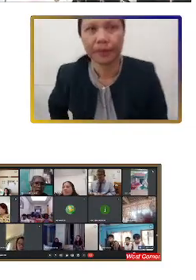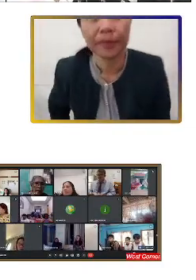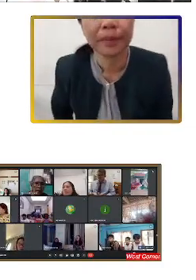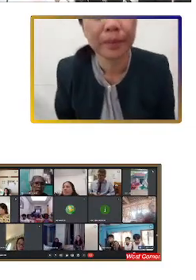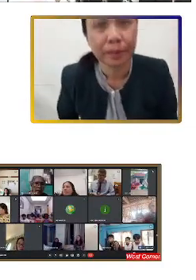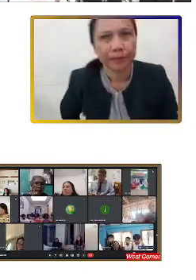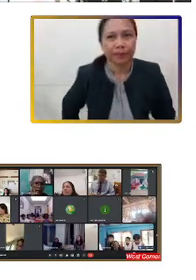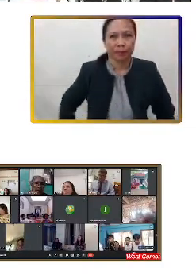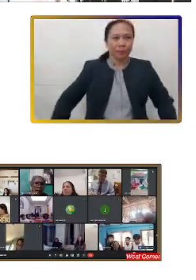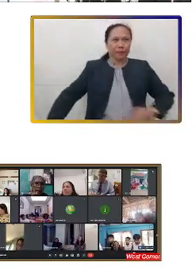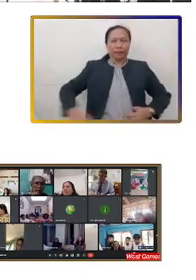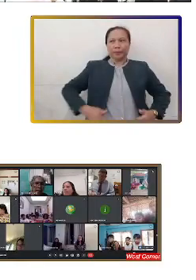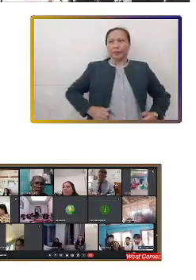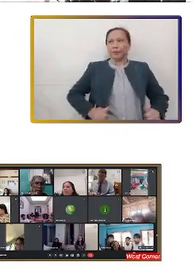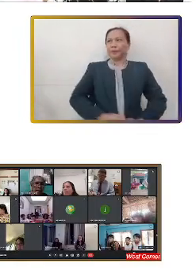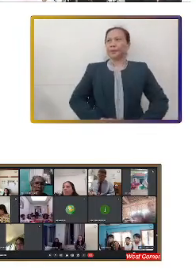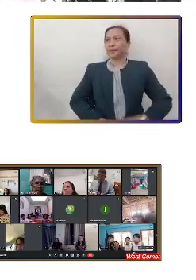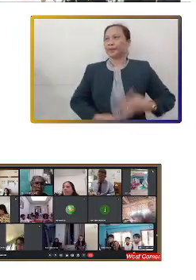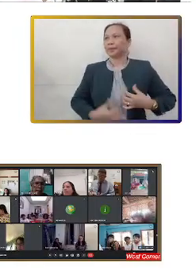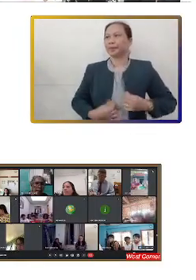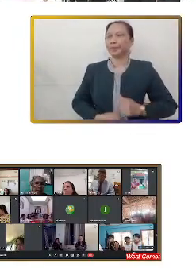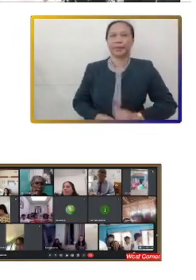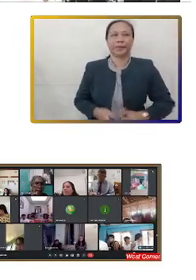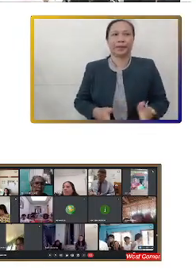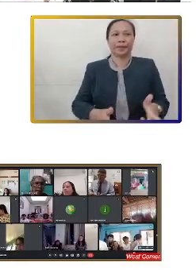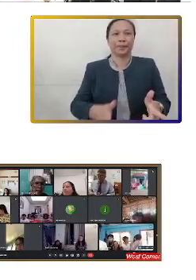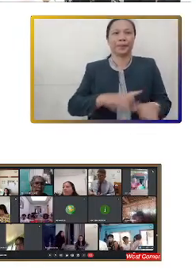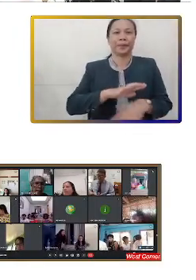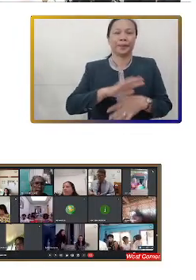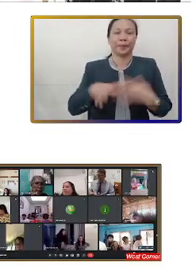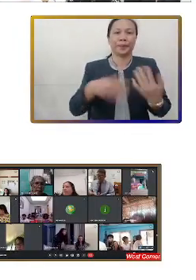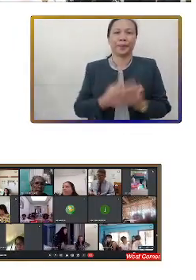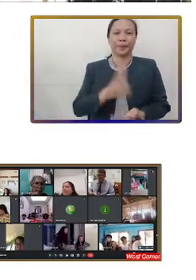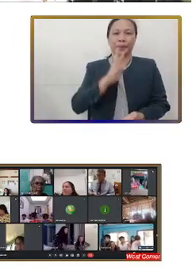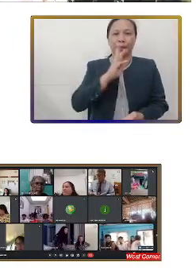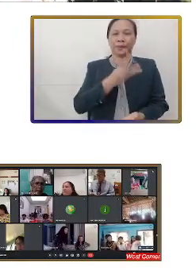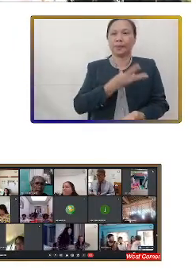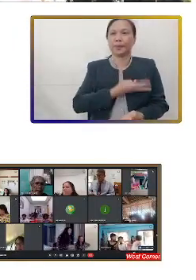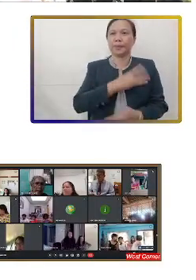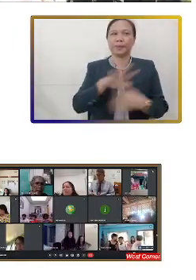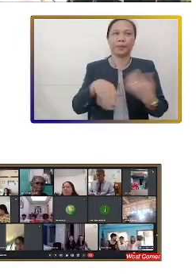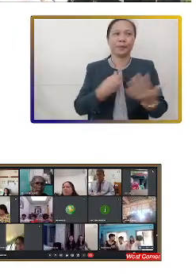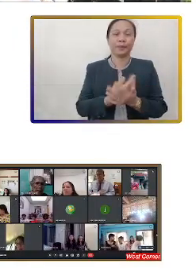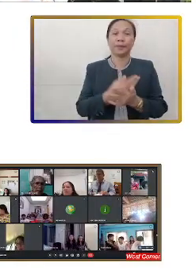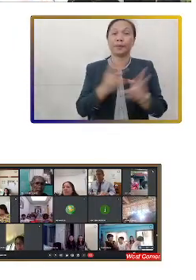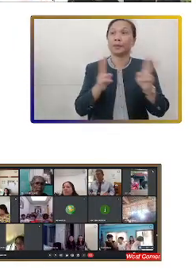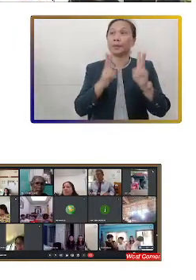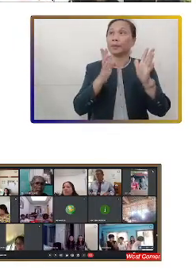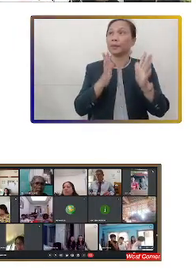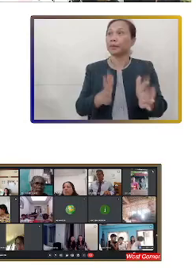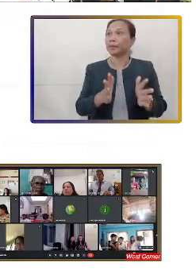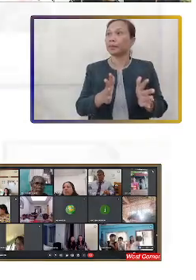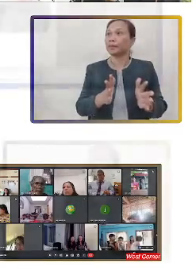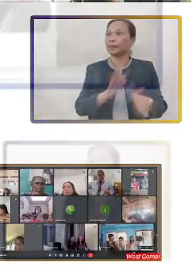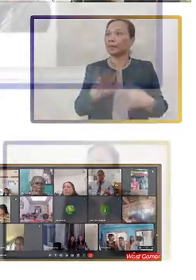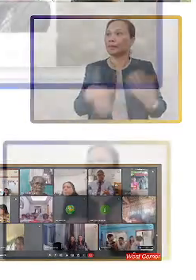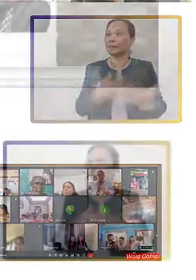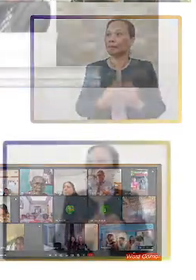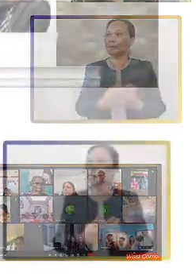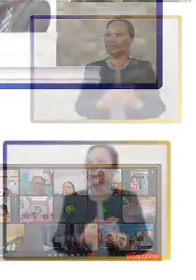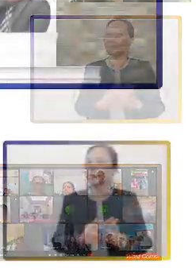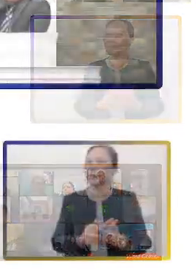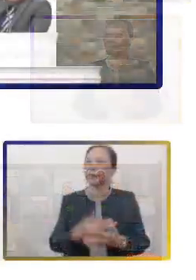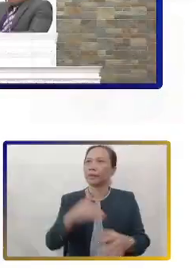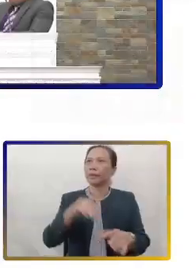recognize our first-time visitors as well. Kung meron dyan sa... Yeah, kung meron dyan sa Google Meet, just raise your hands,